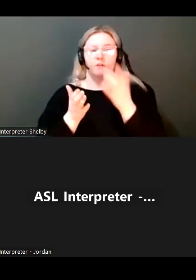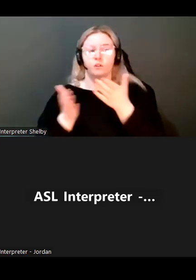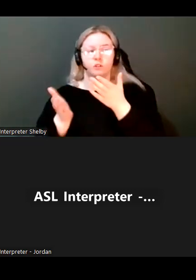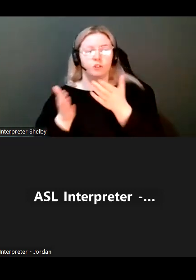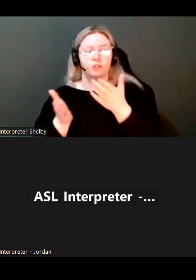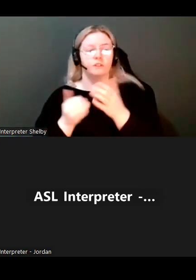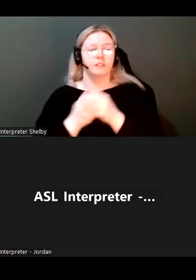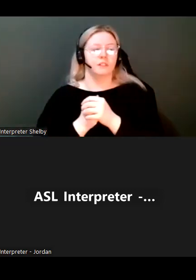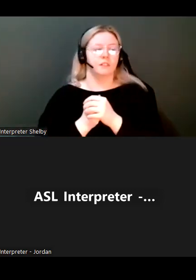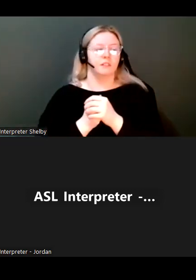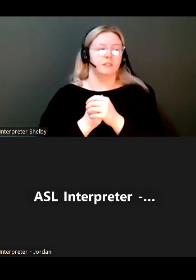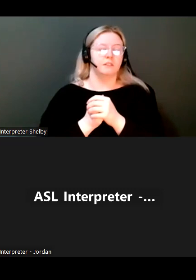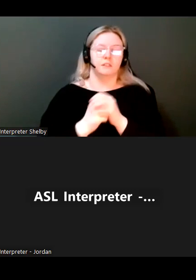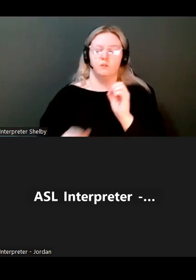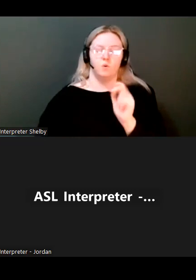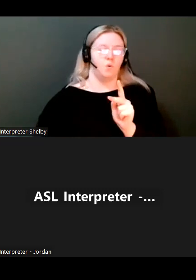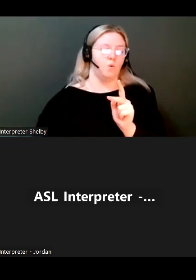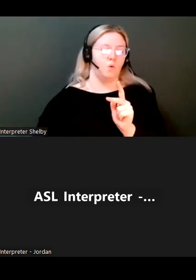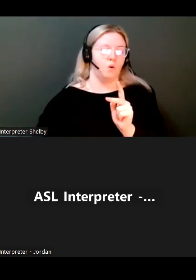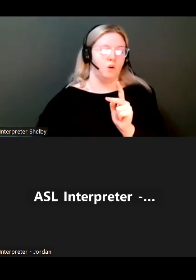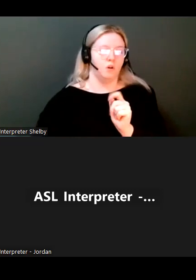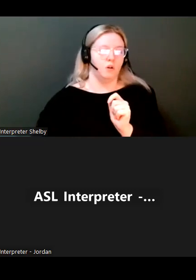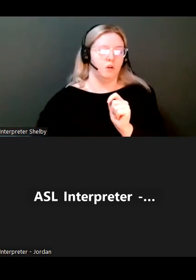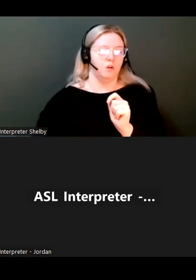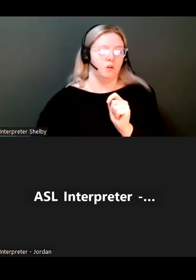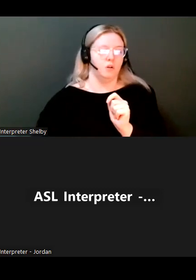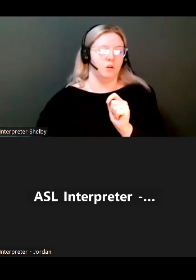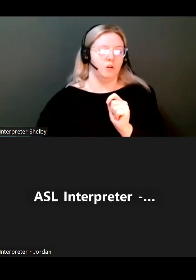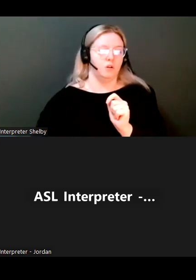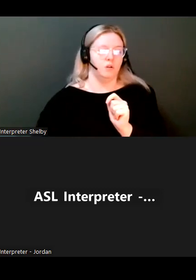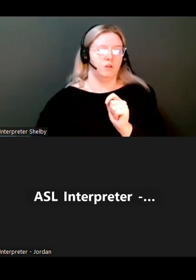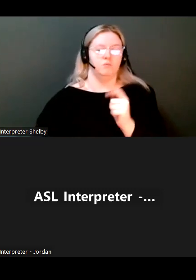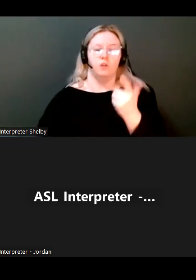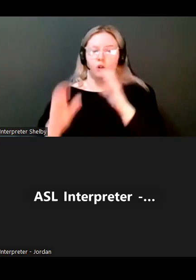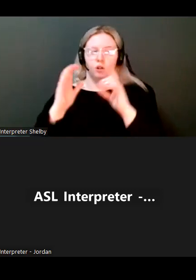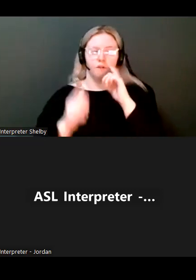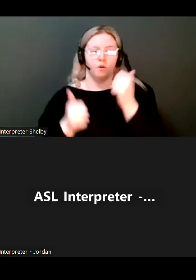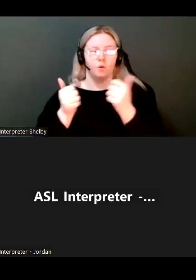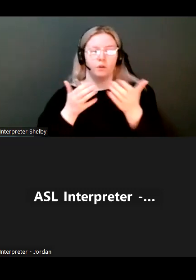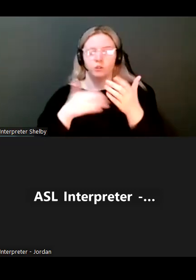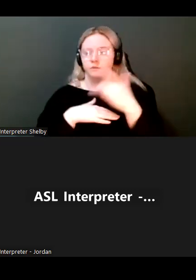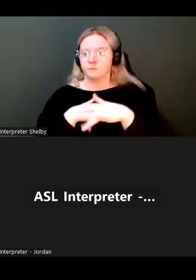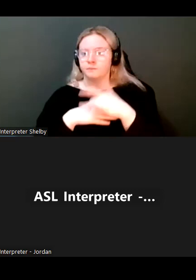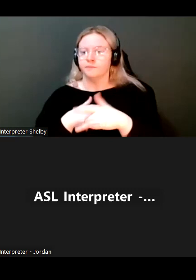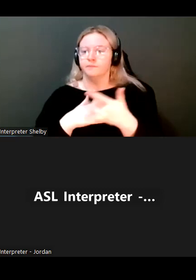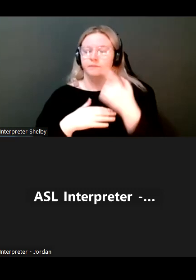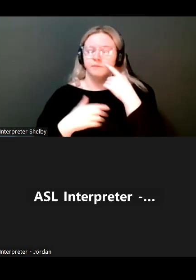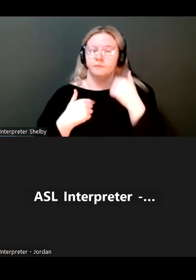and they're looking, what services are available, what's most appropriate for me or my loved